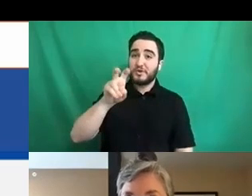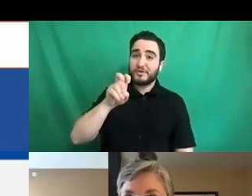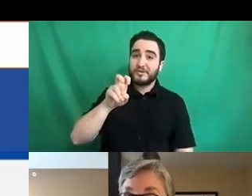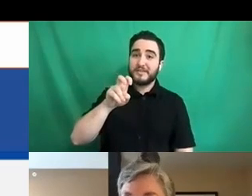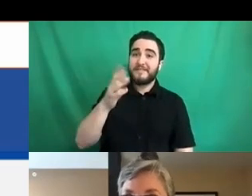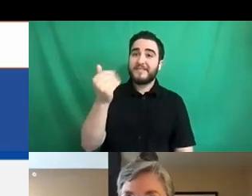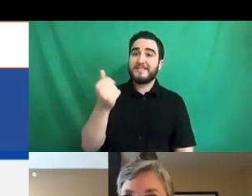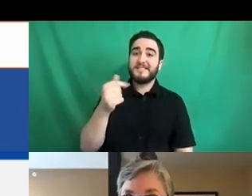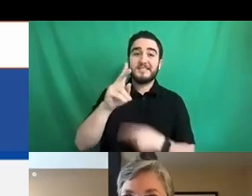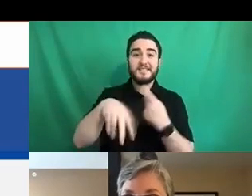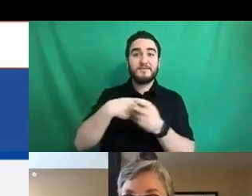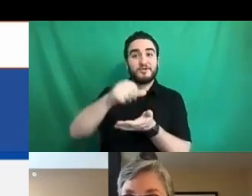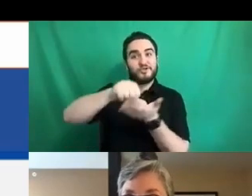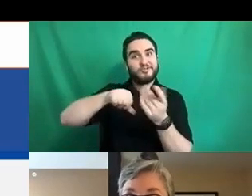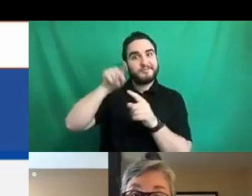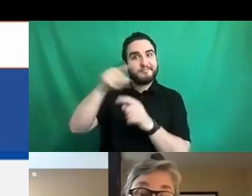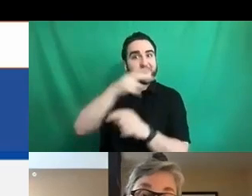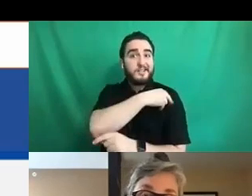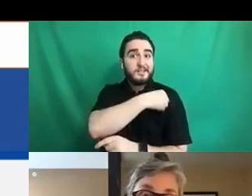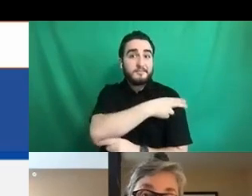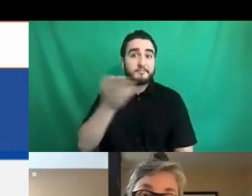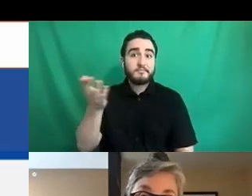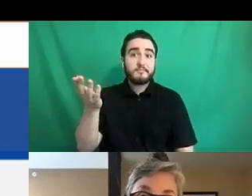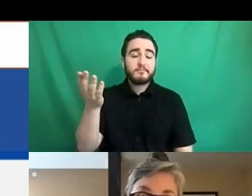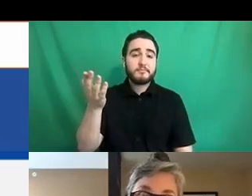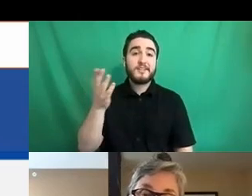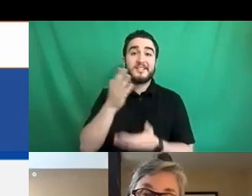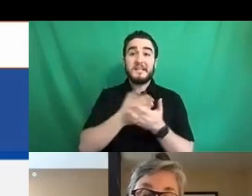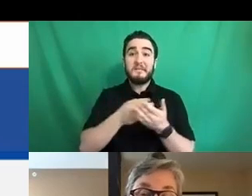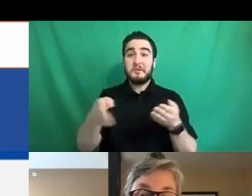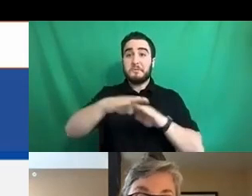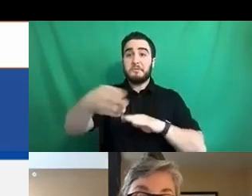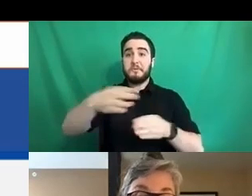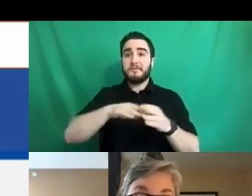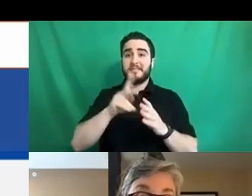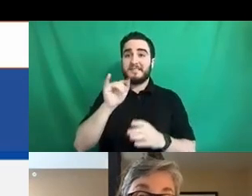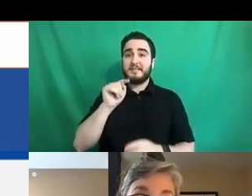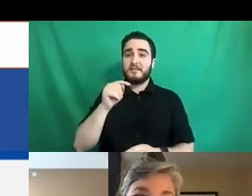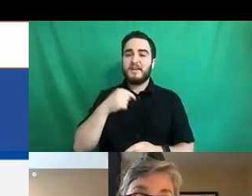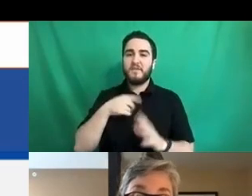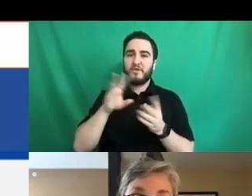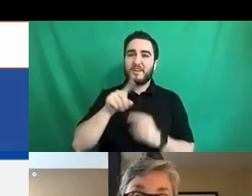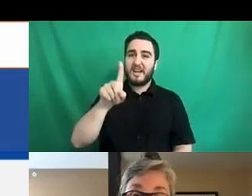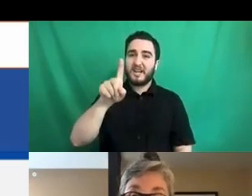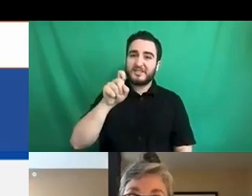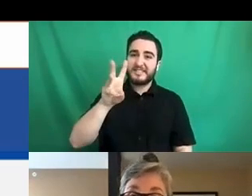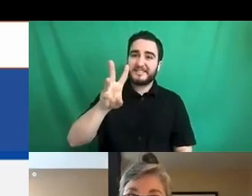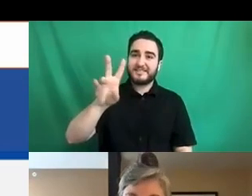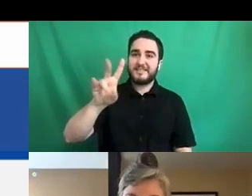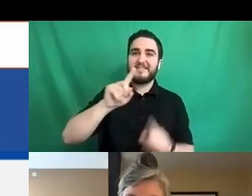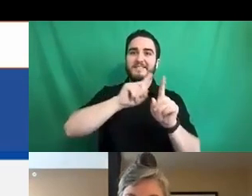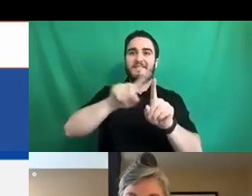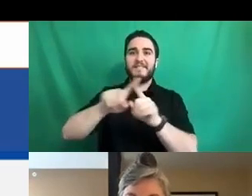surgeries that happen at the hospital. And some of those kits contain 167 different